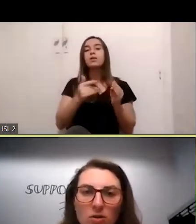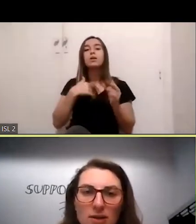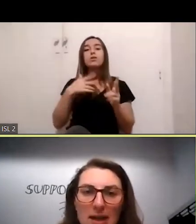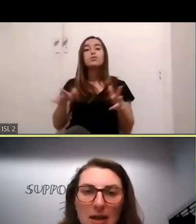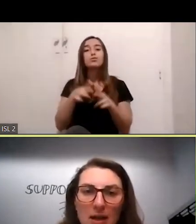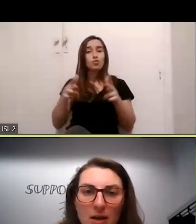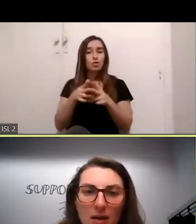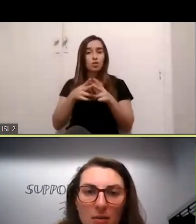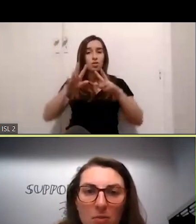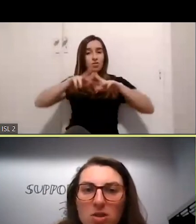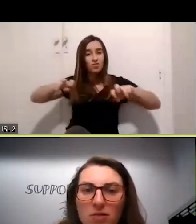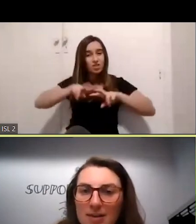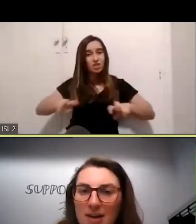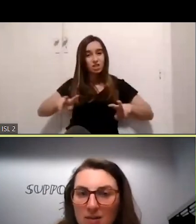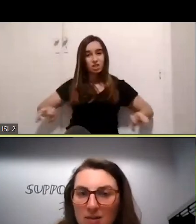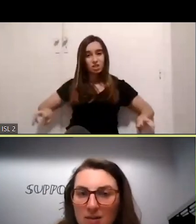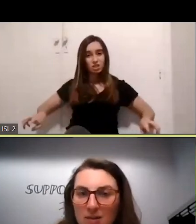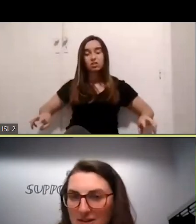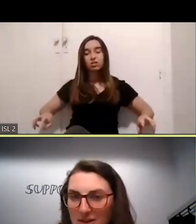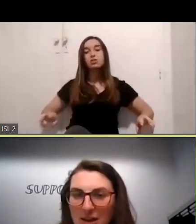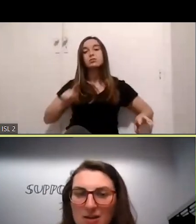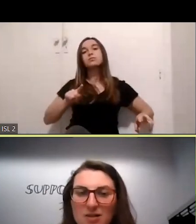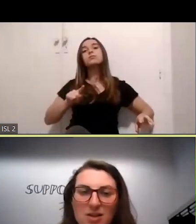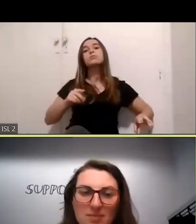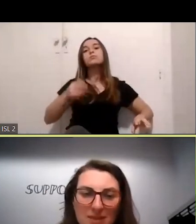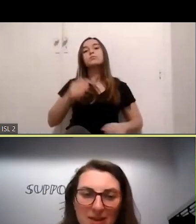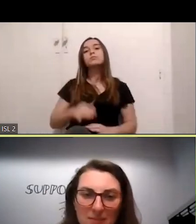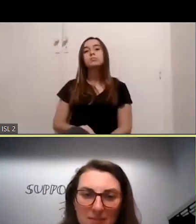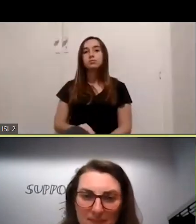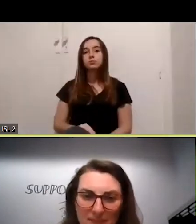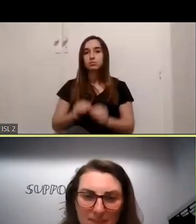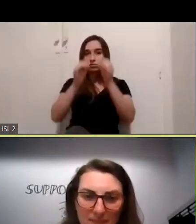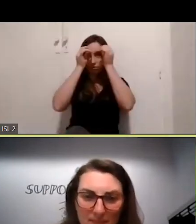on telemonitoring devices. So I'll hand over to you. Thank you.